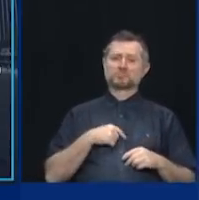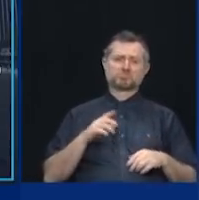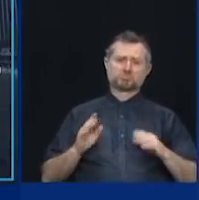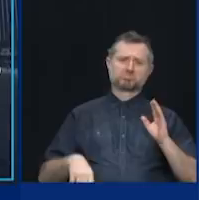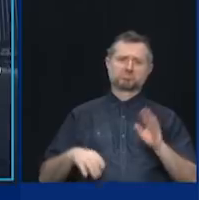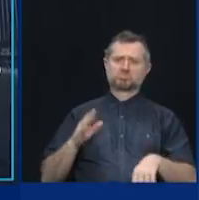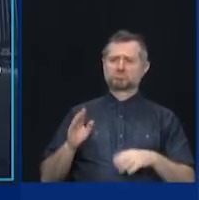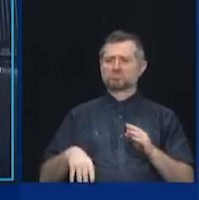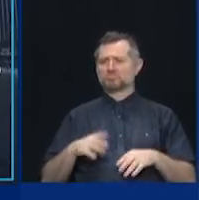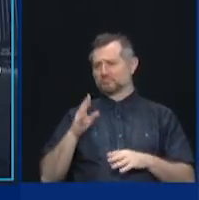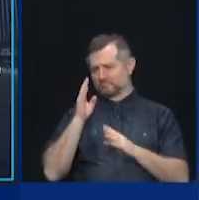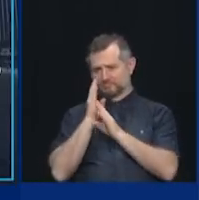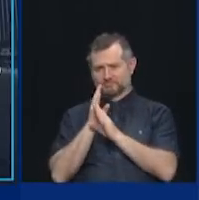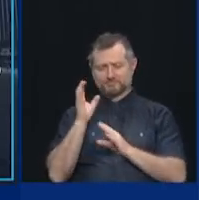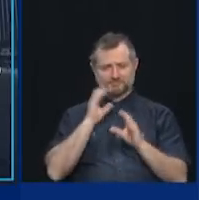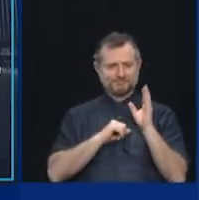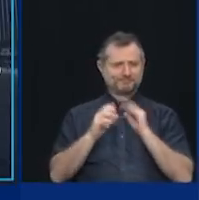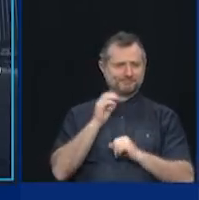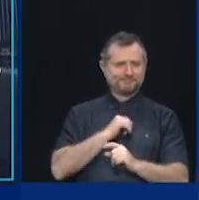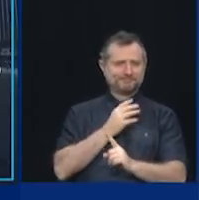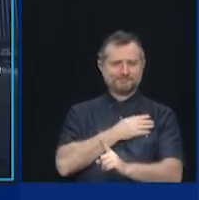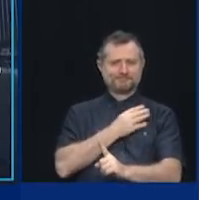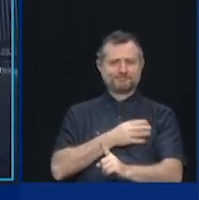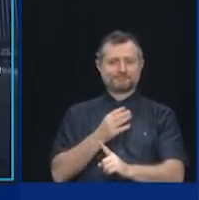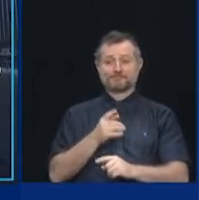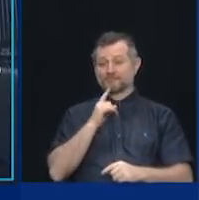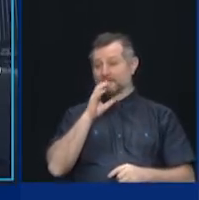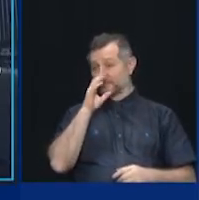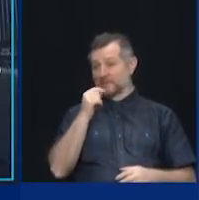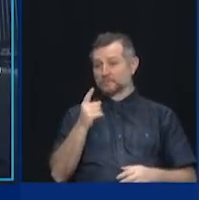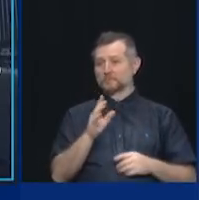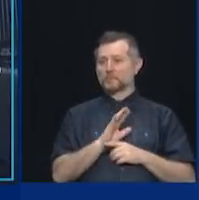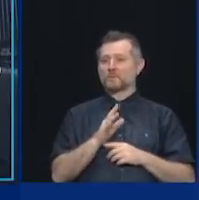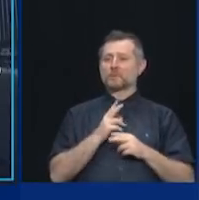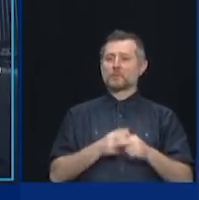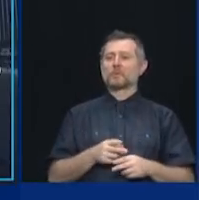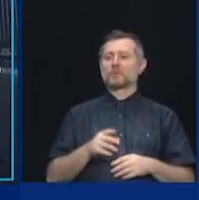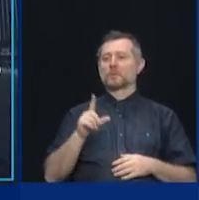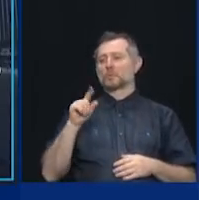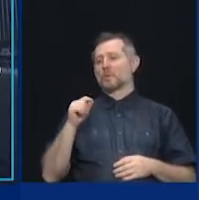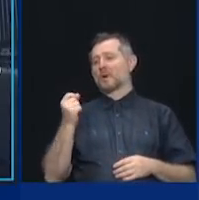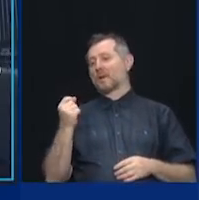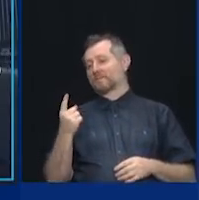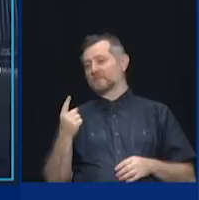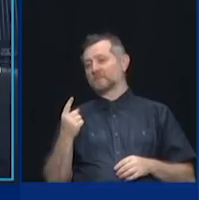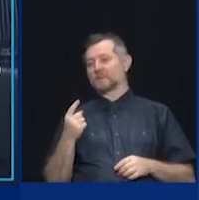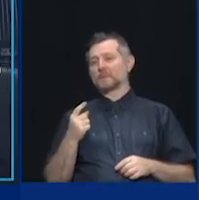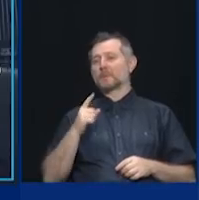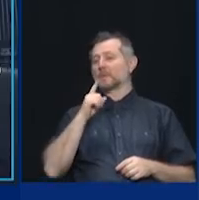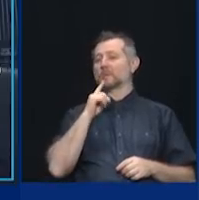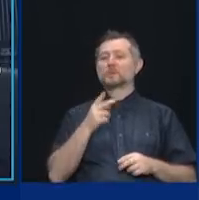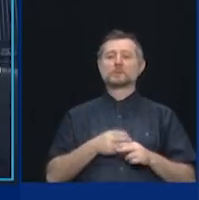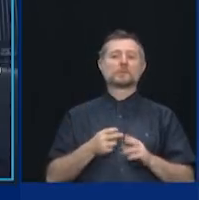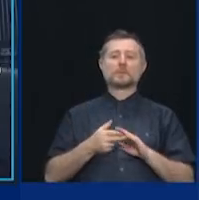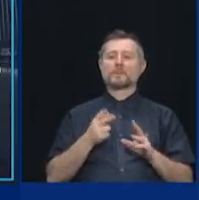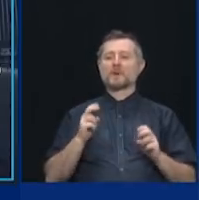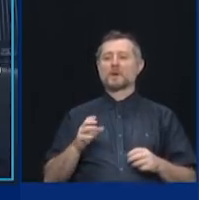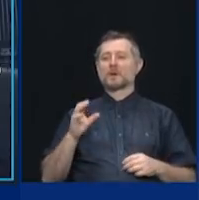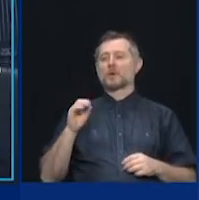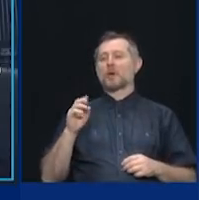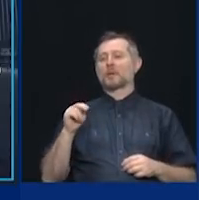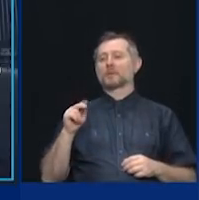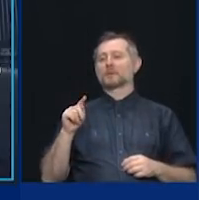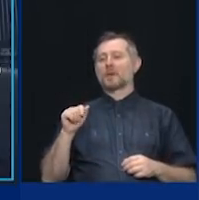fascinating. There was a movie in 2011 called Contagion, which was done right